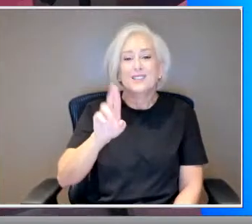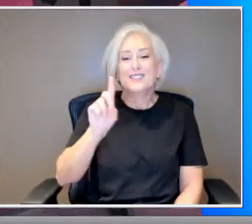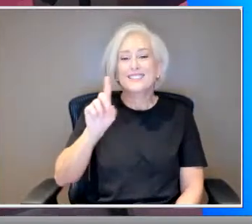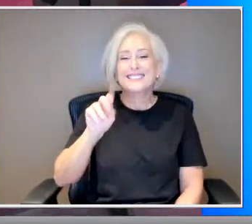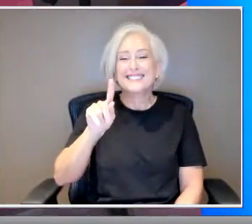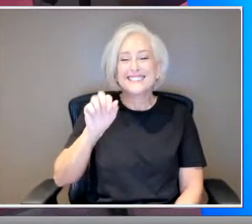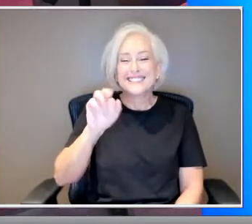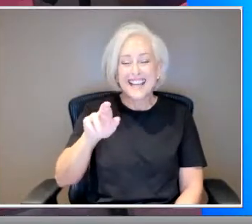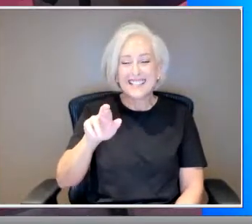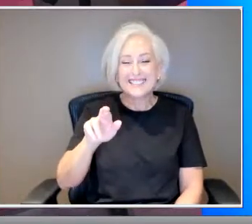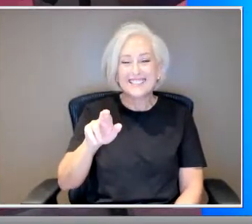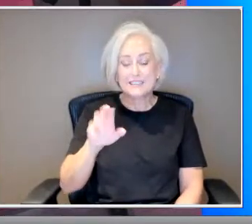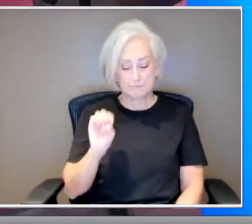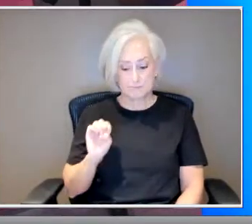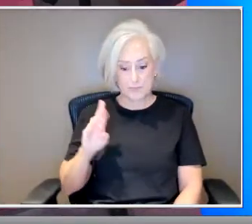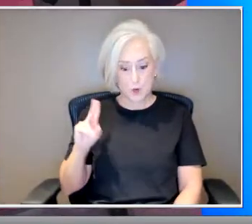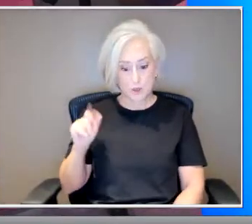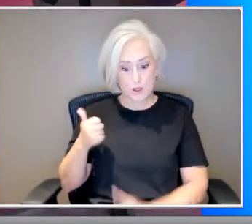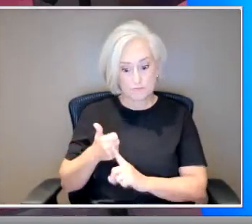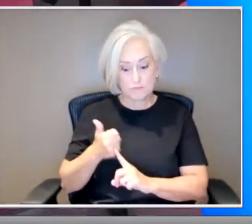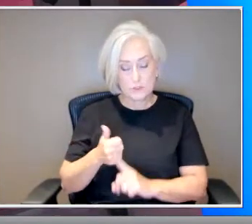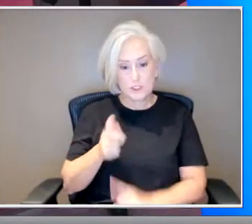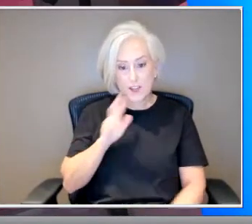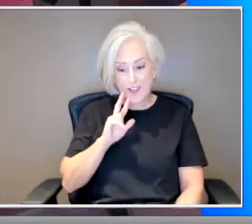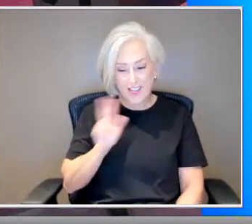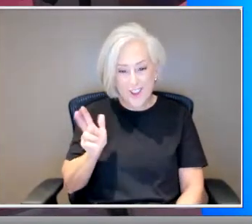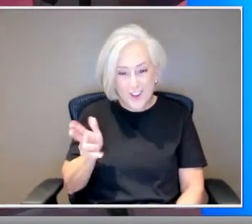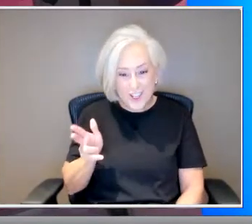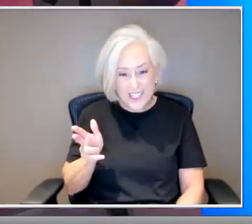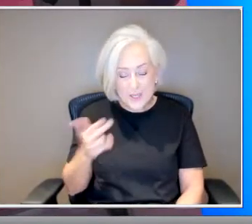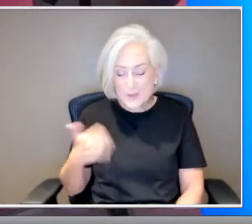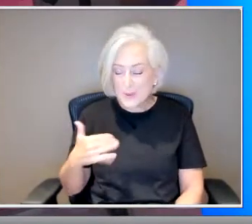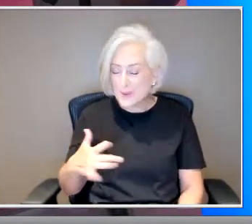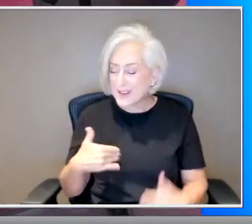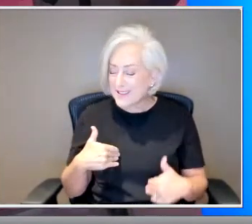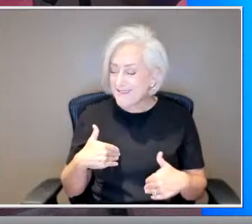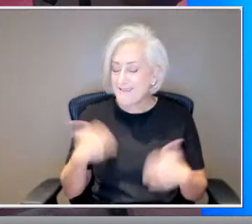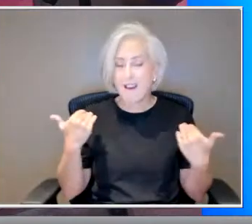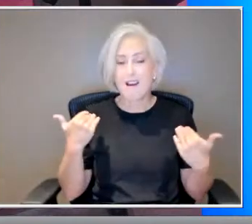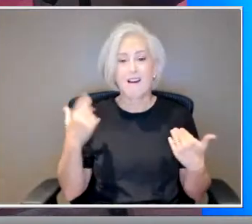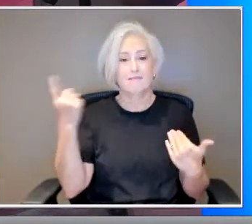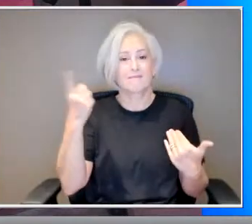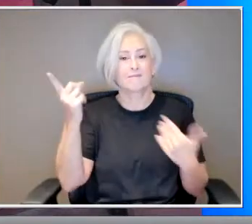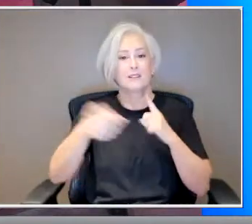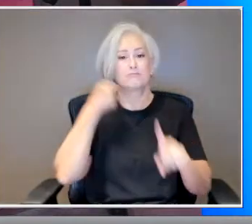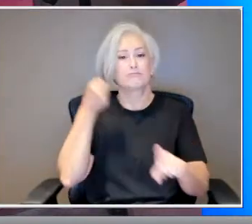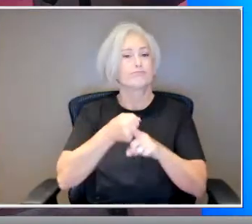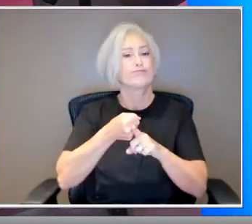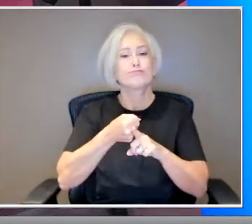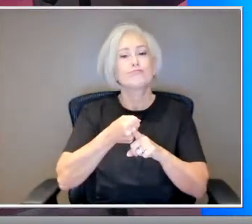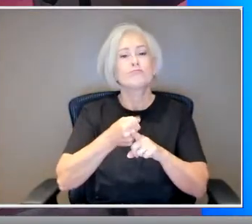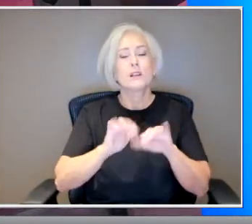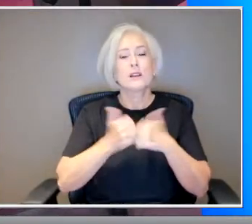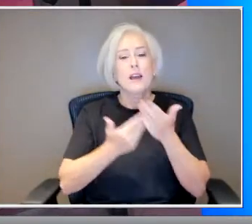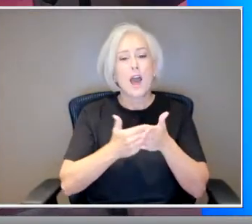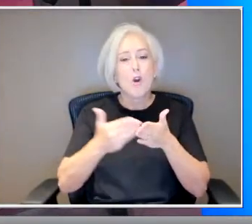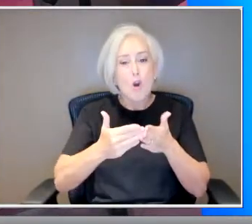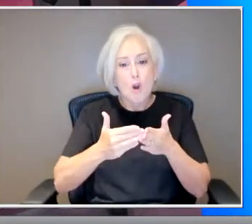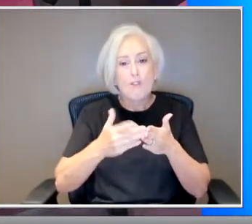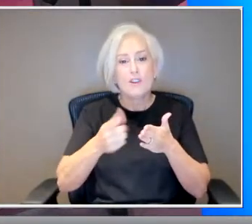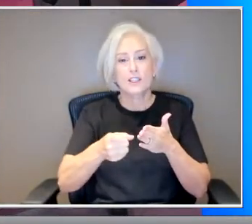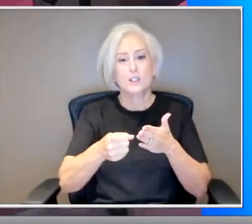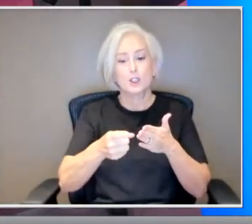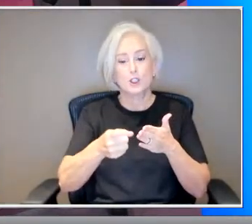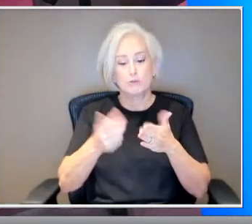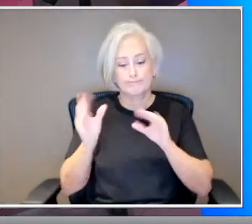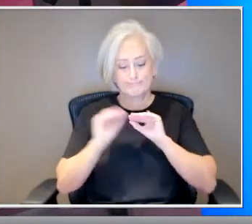in her early 30s. Yeah. That is so young for something like this to happen. How often do you find yourself putting an LVAD into